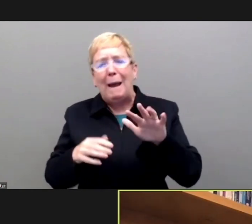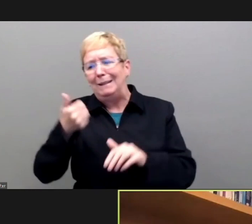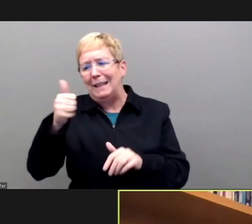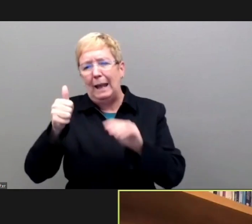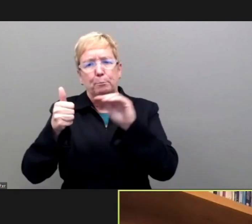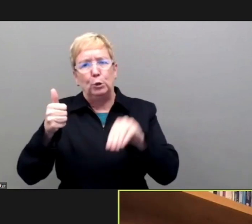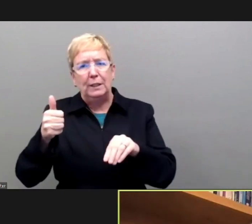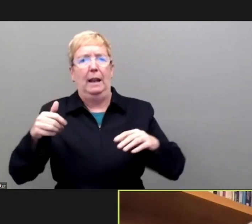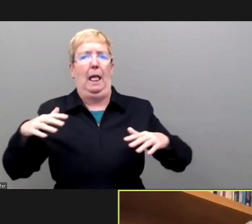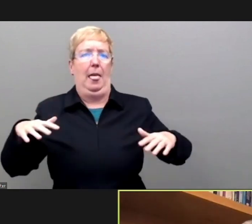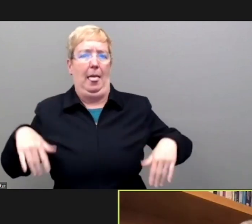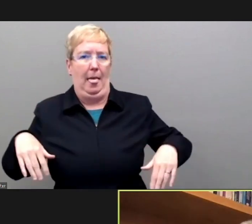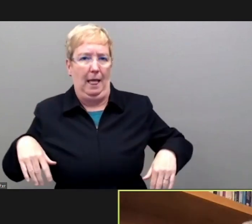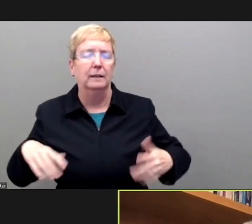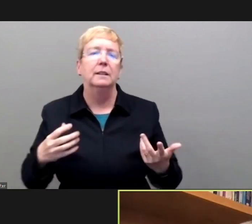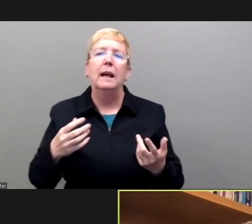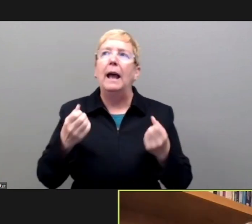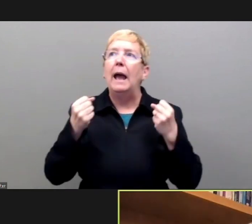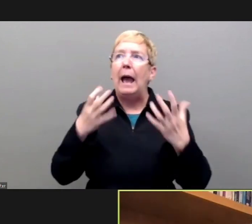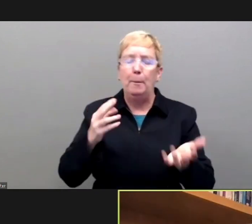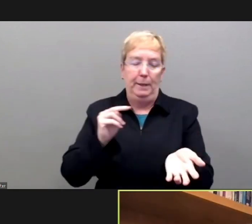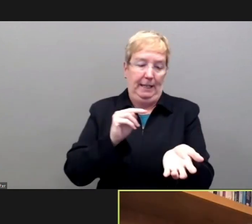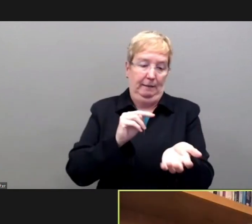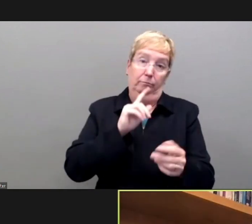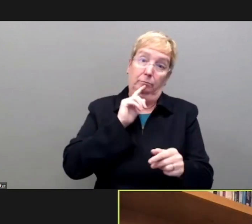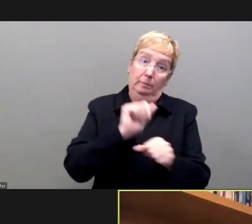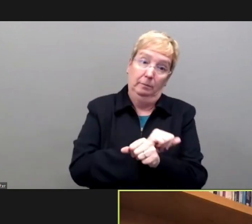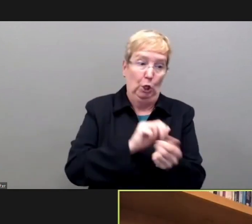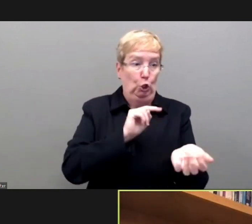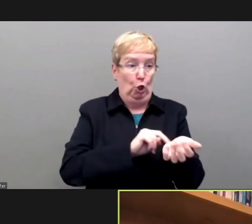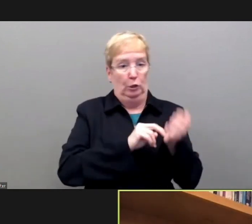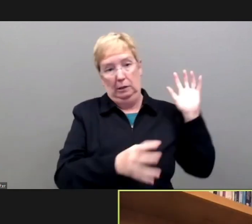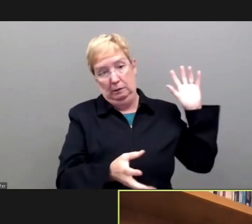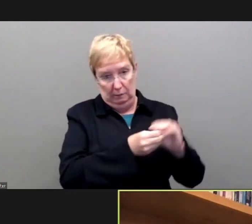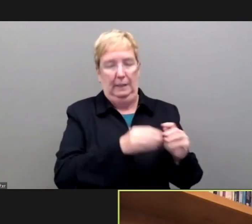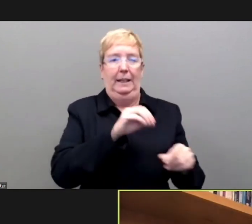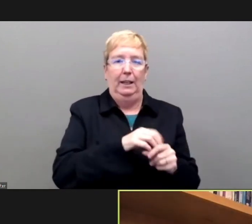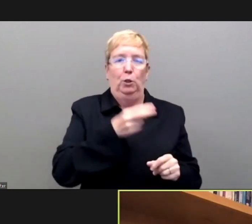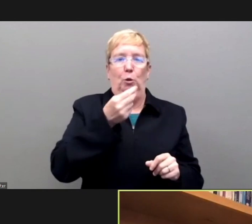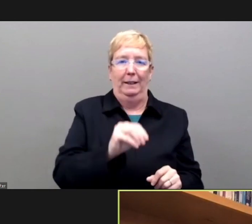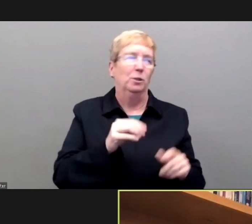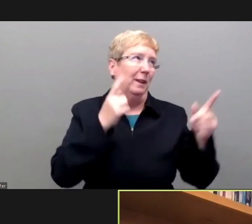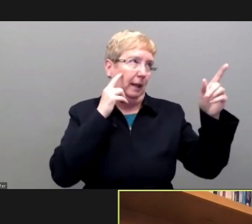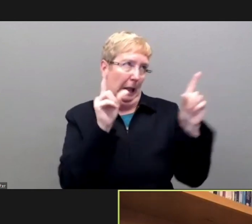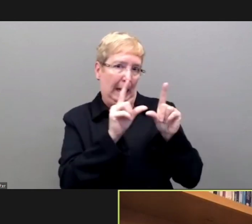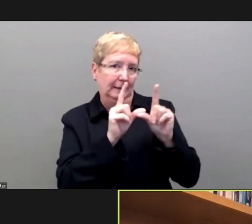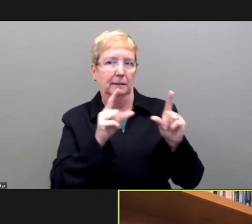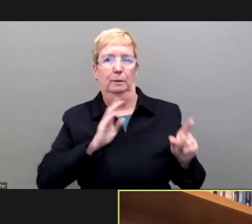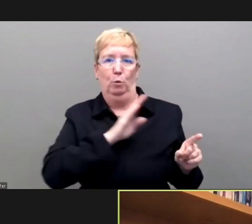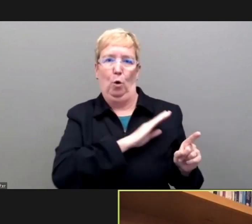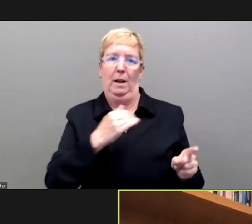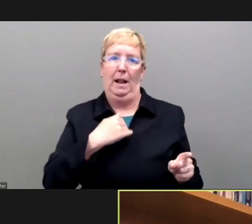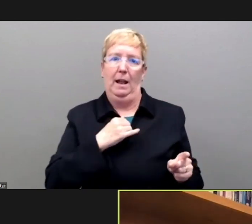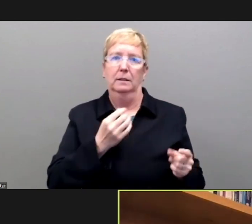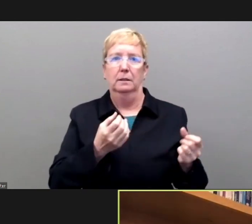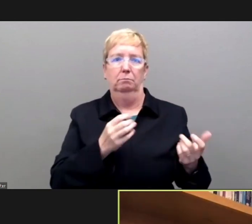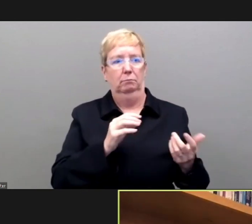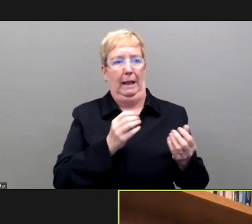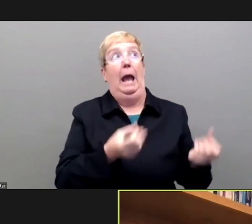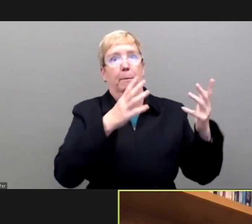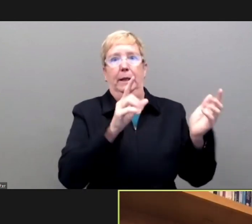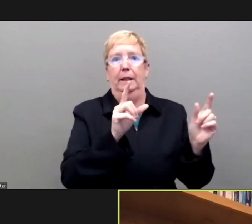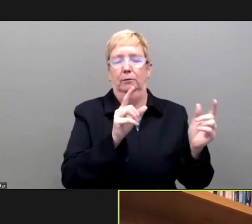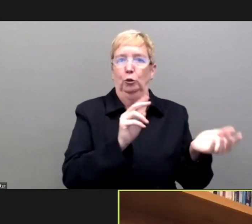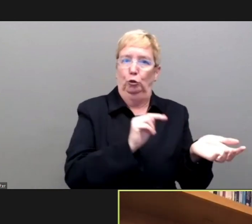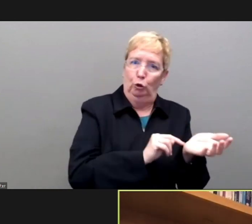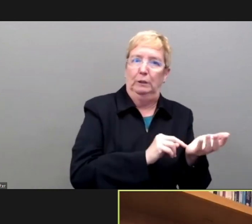the number of actual nurses in the state. I think the licensing board would have that, but we're most of the way